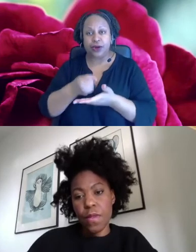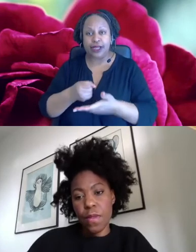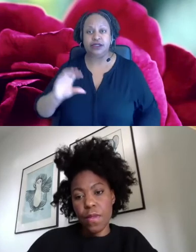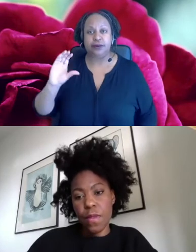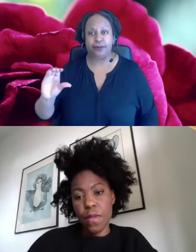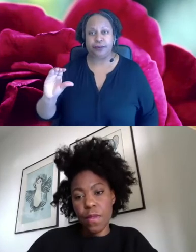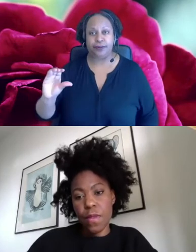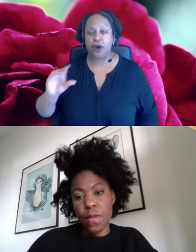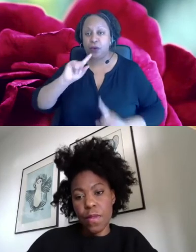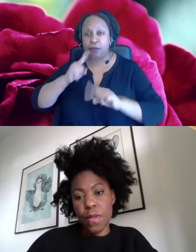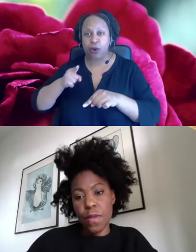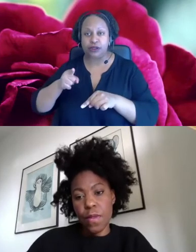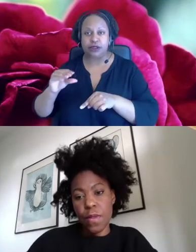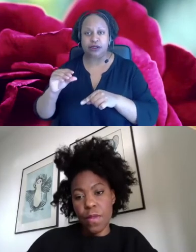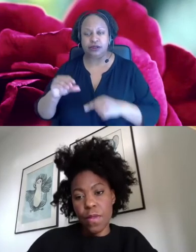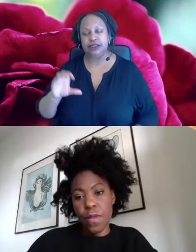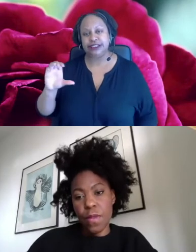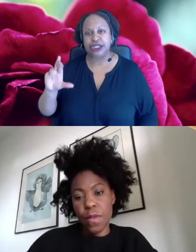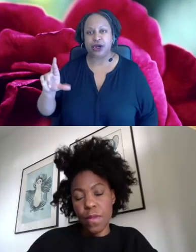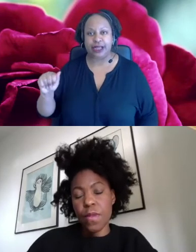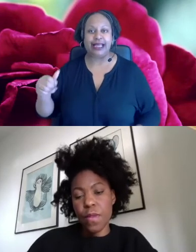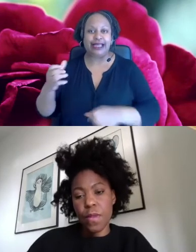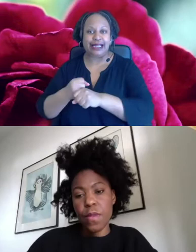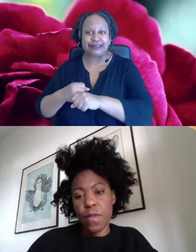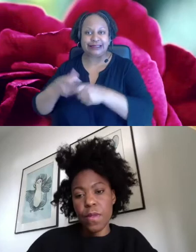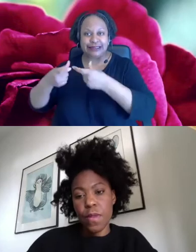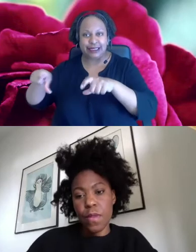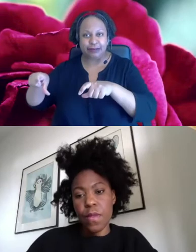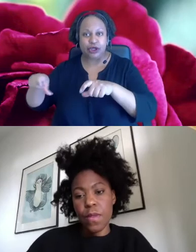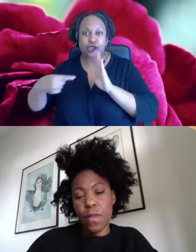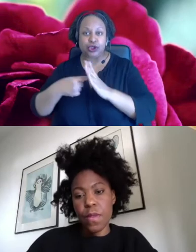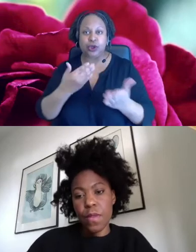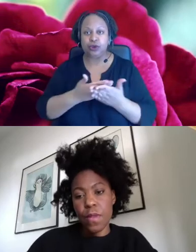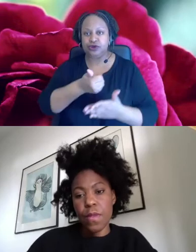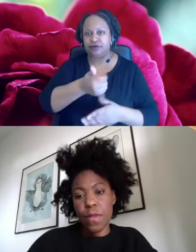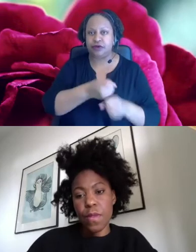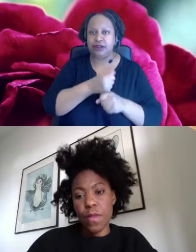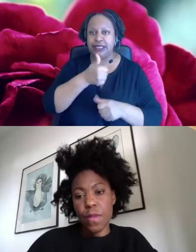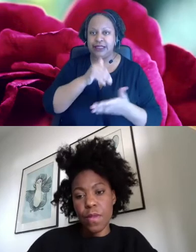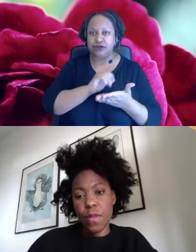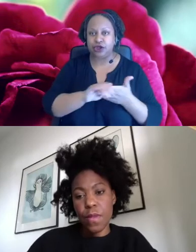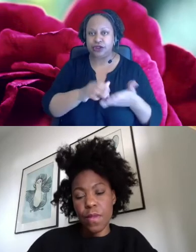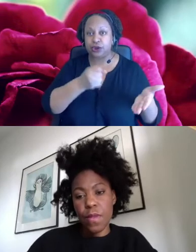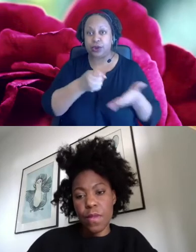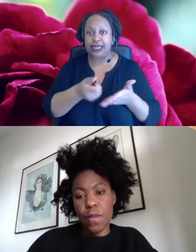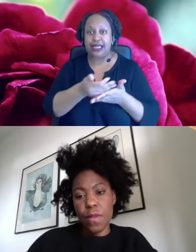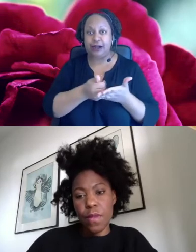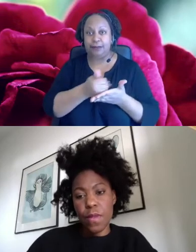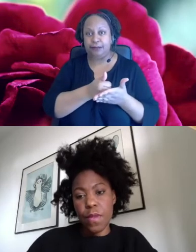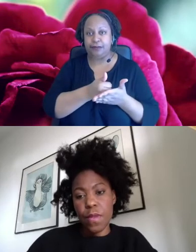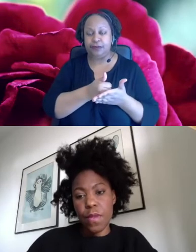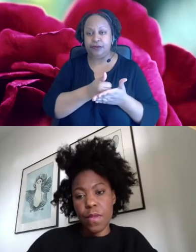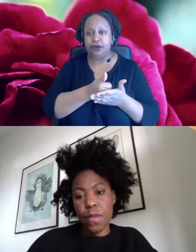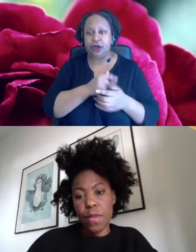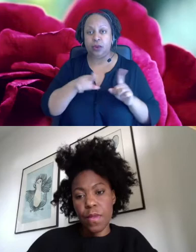or you have to report the slip, or CRA gets a slip that says, say you got $10,000 of grant income. When you prepare